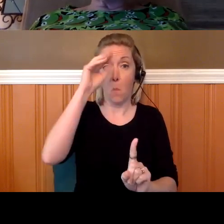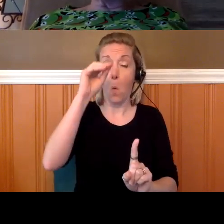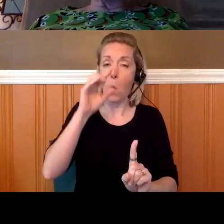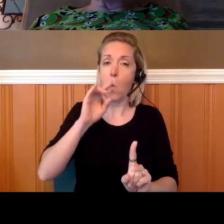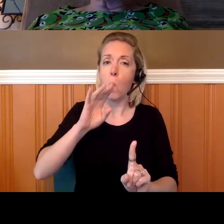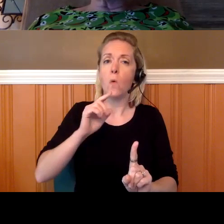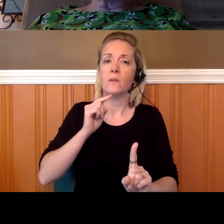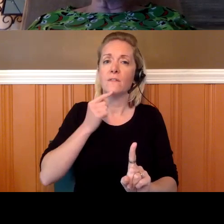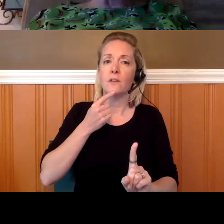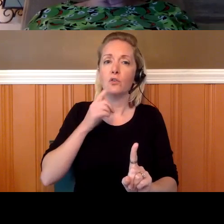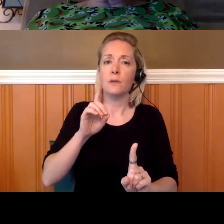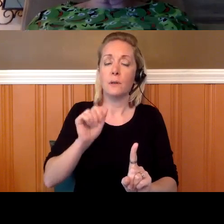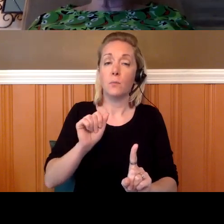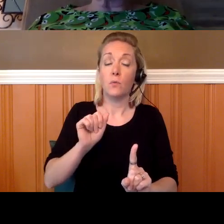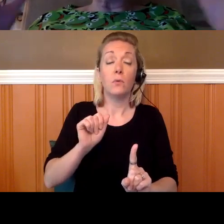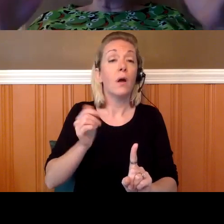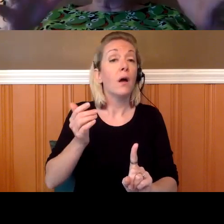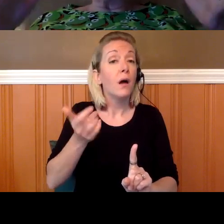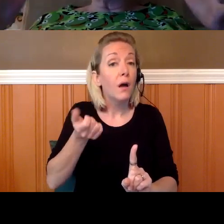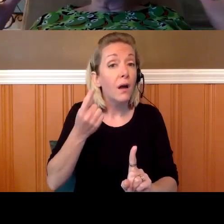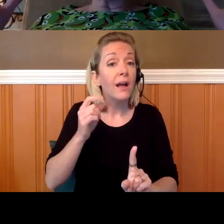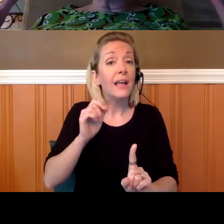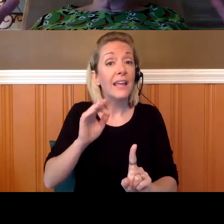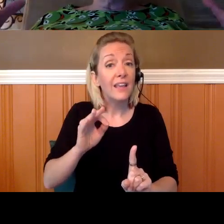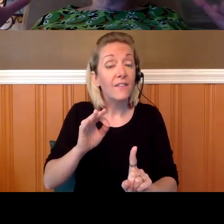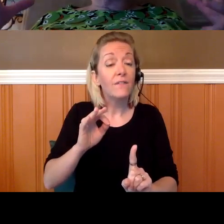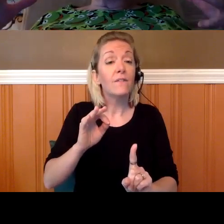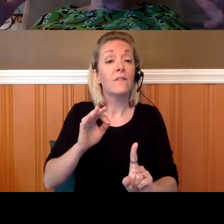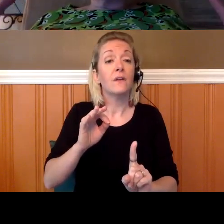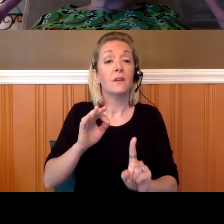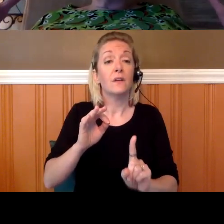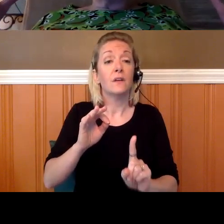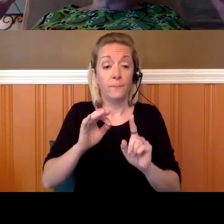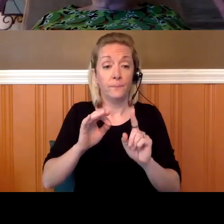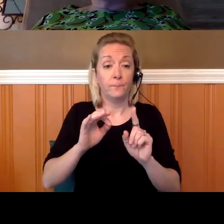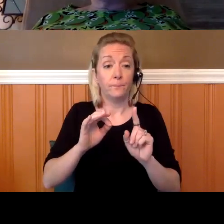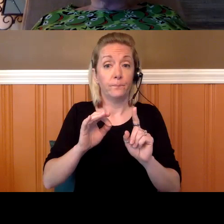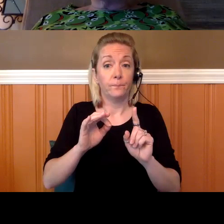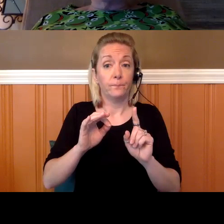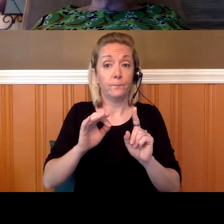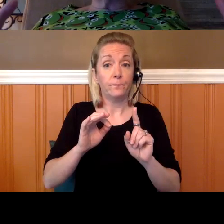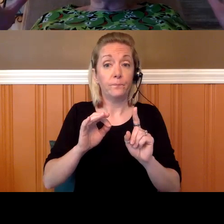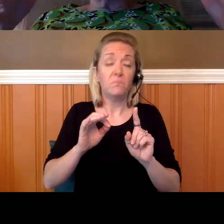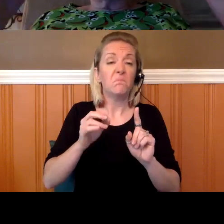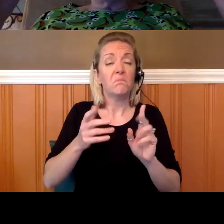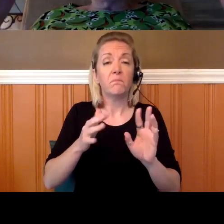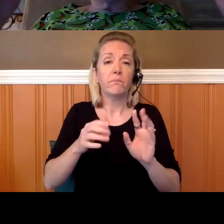but if he gets a number of picture symbols across, you know, he's